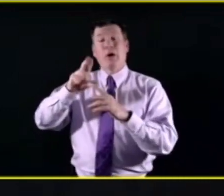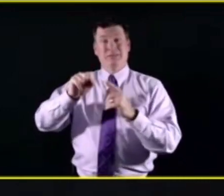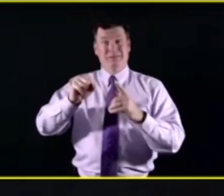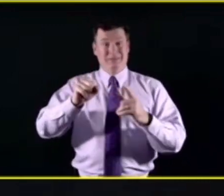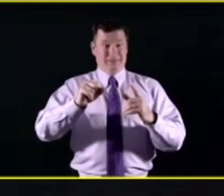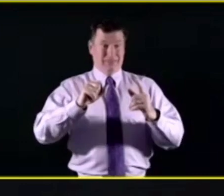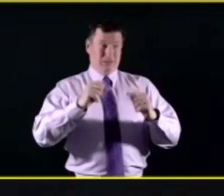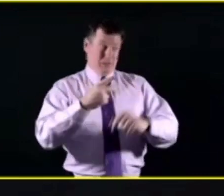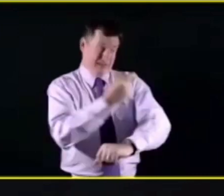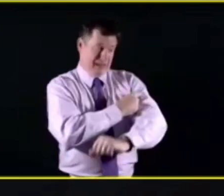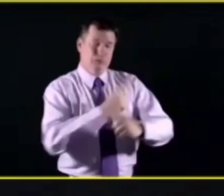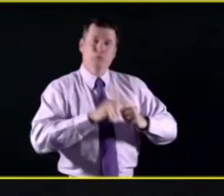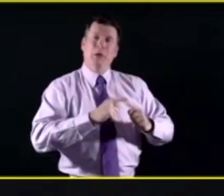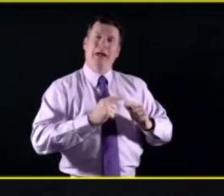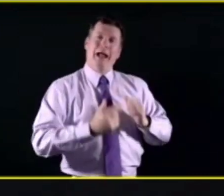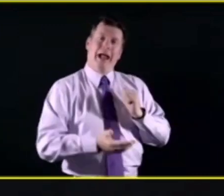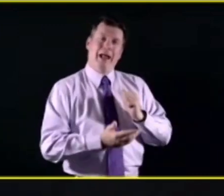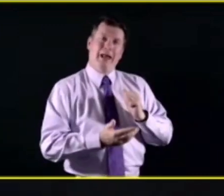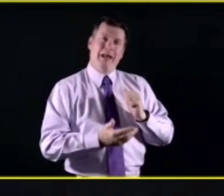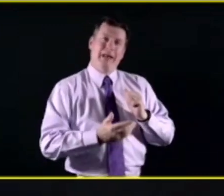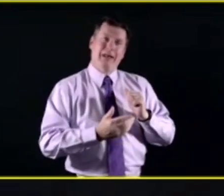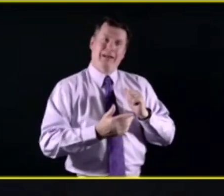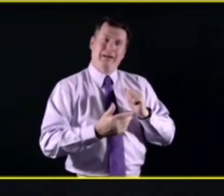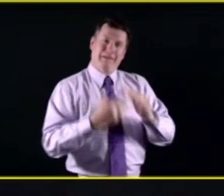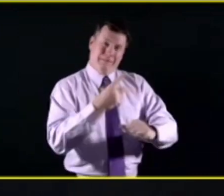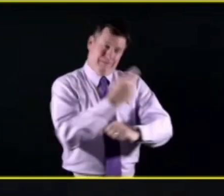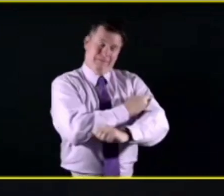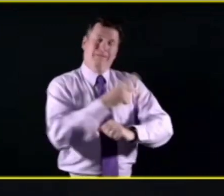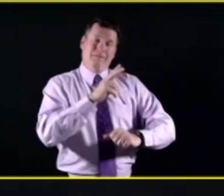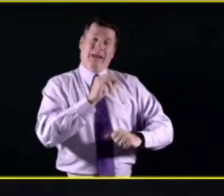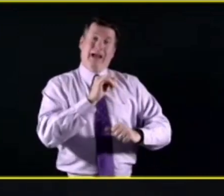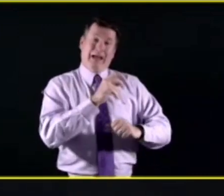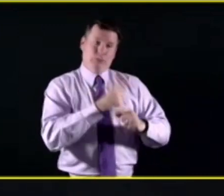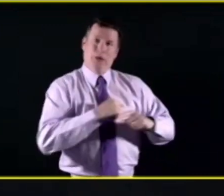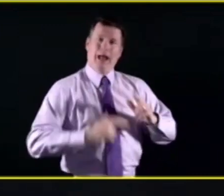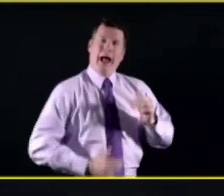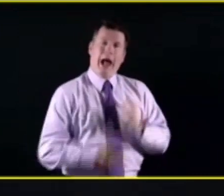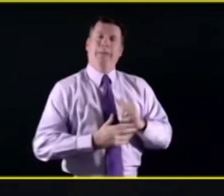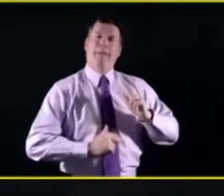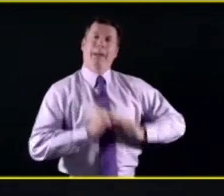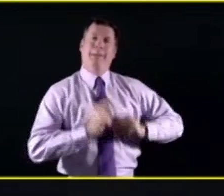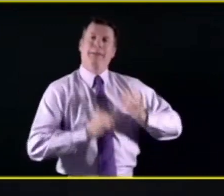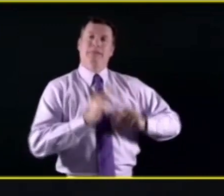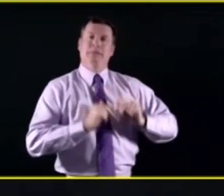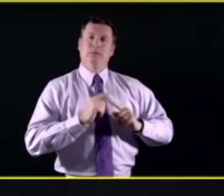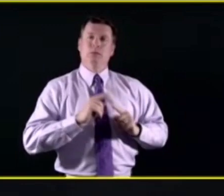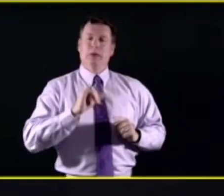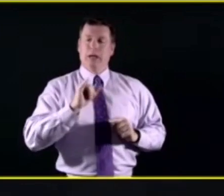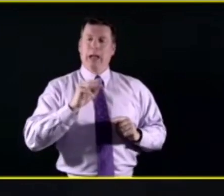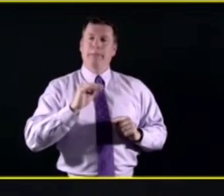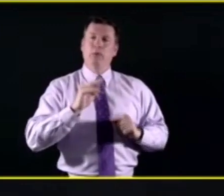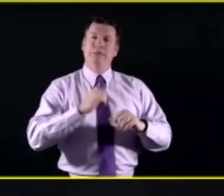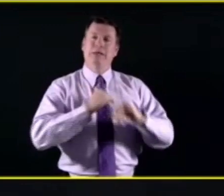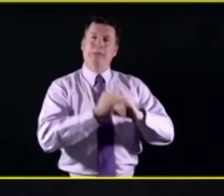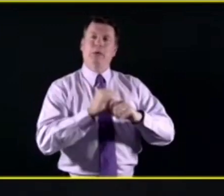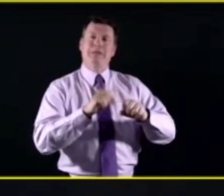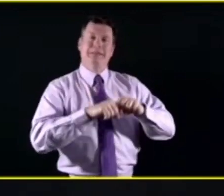phases of study that are done. So it's really very difficult to say when that could